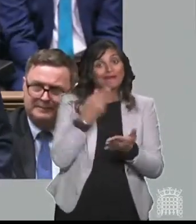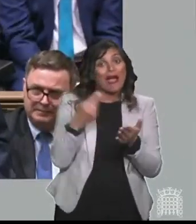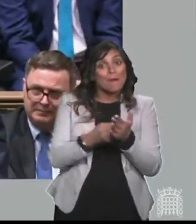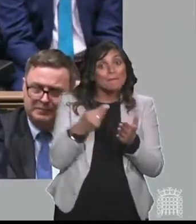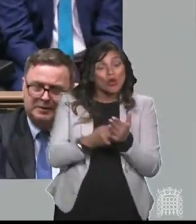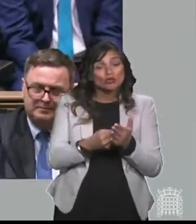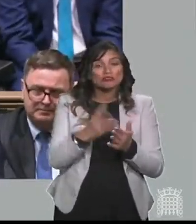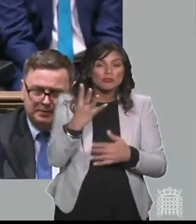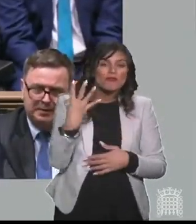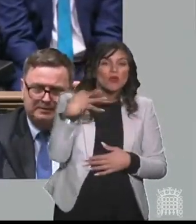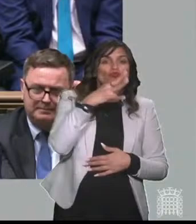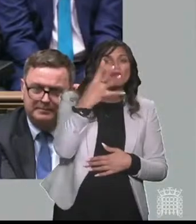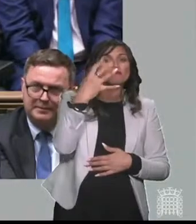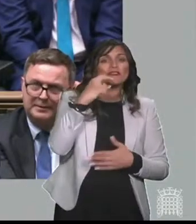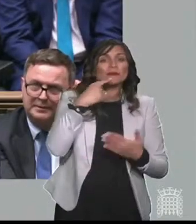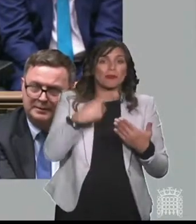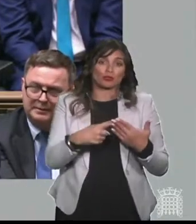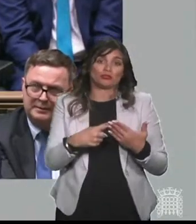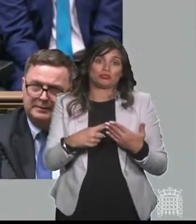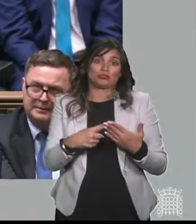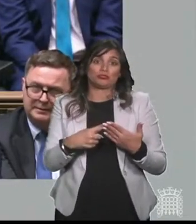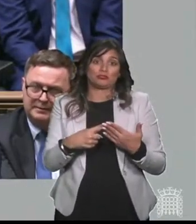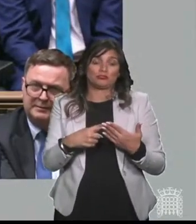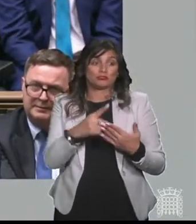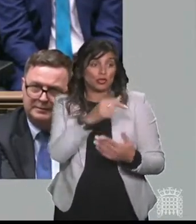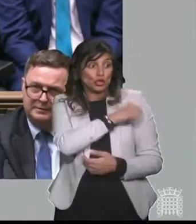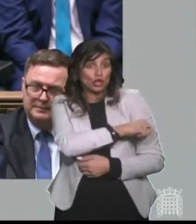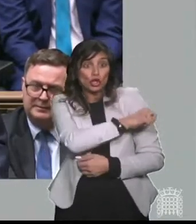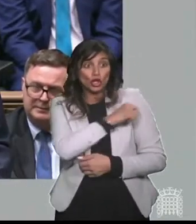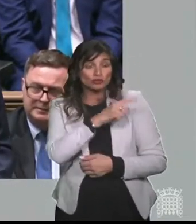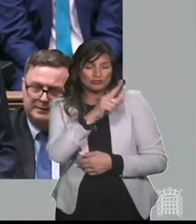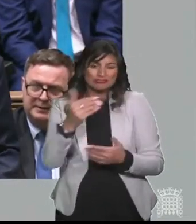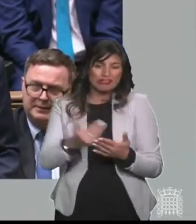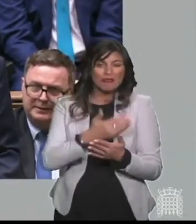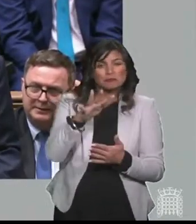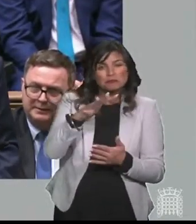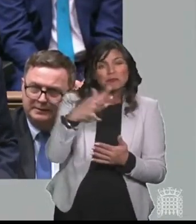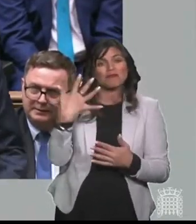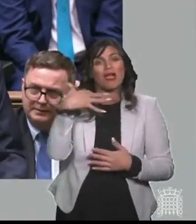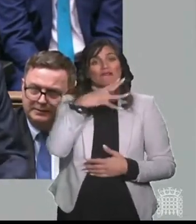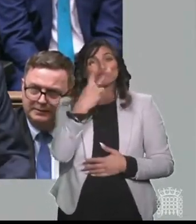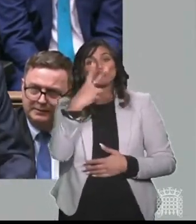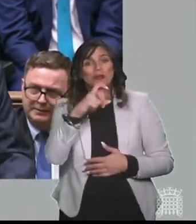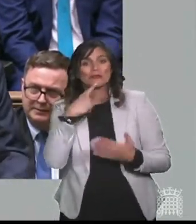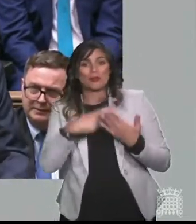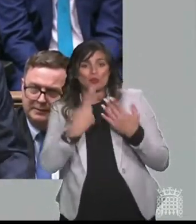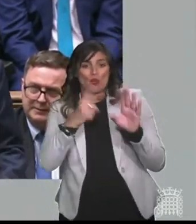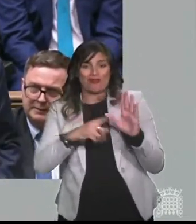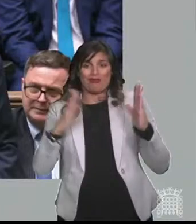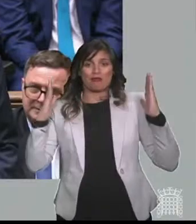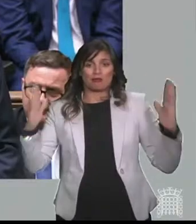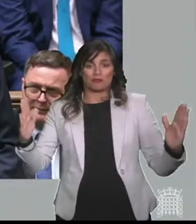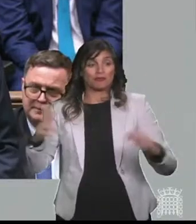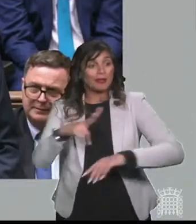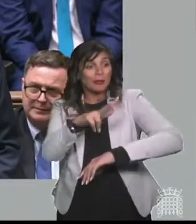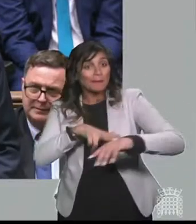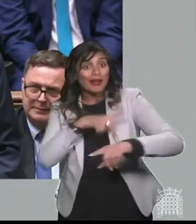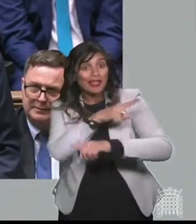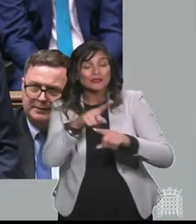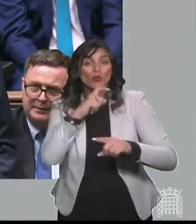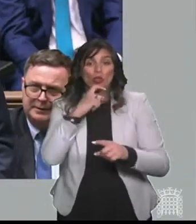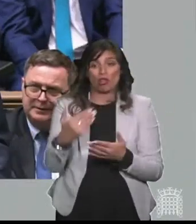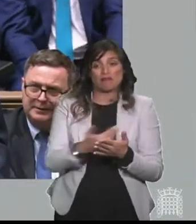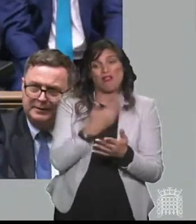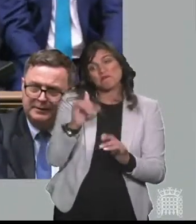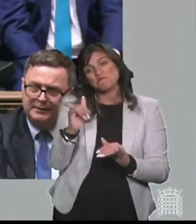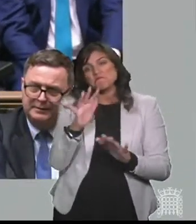£450. For the average nurse, it's a saving of £520. For the typical police officer, a saving of